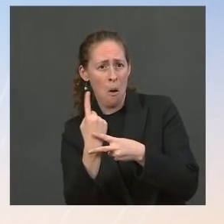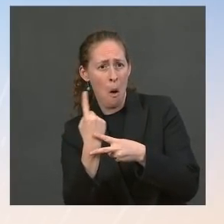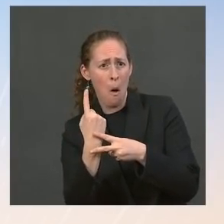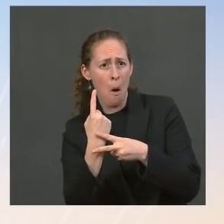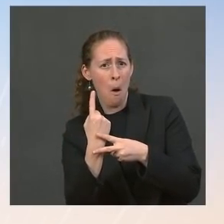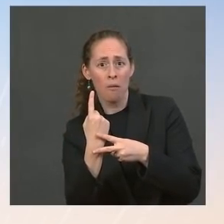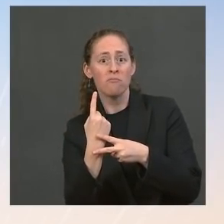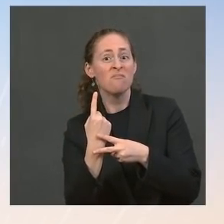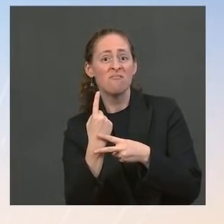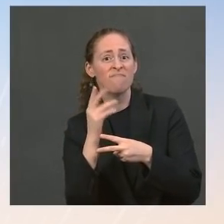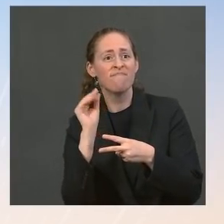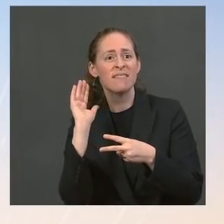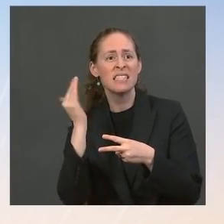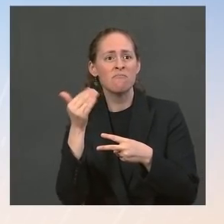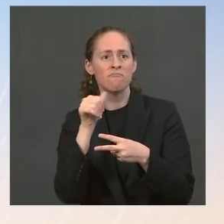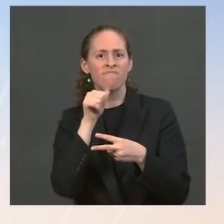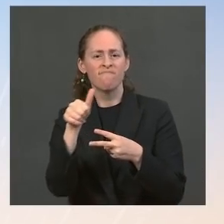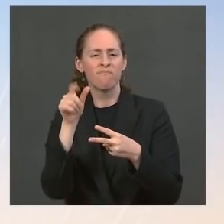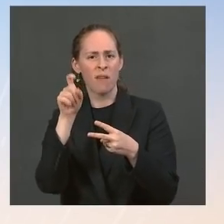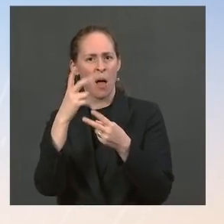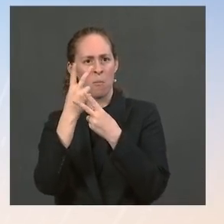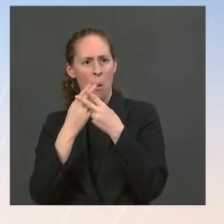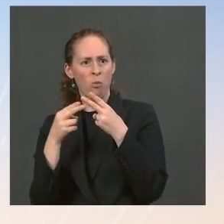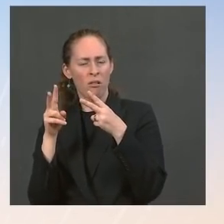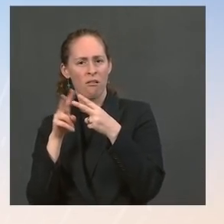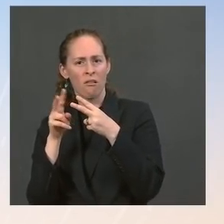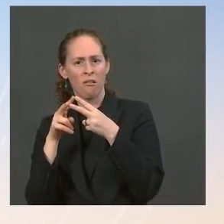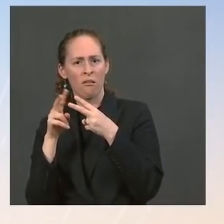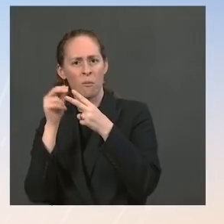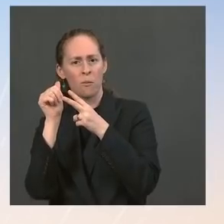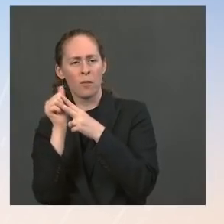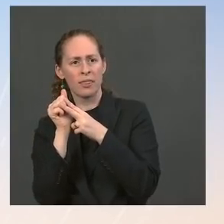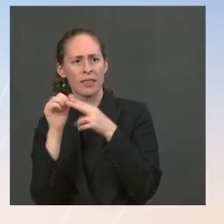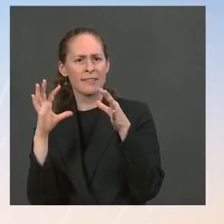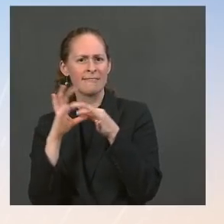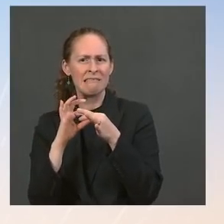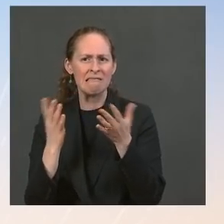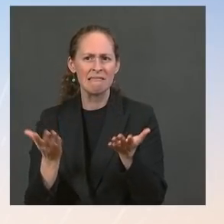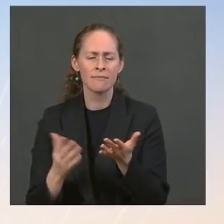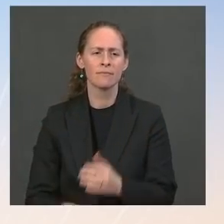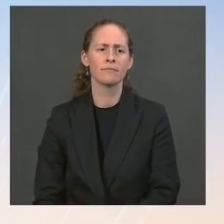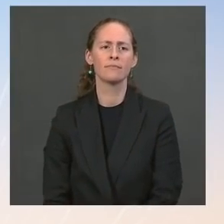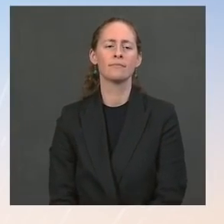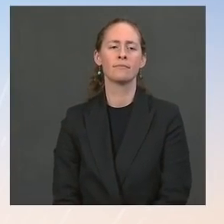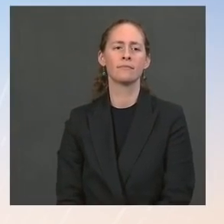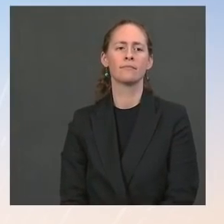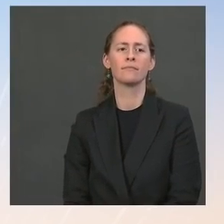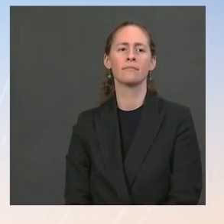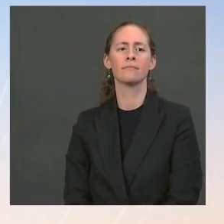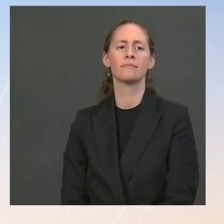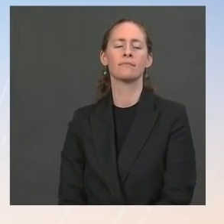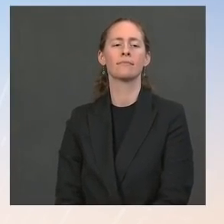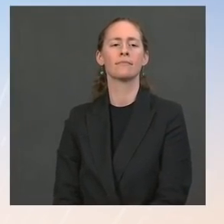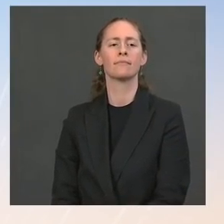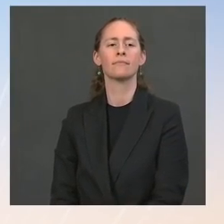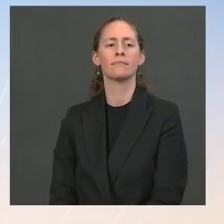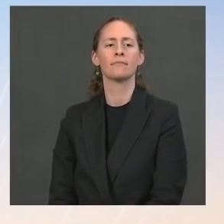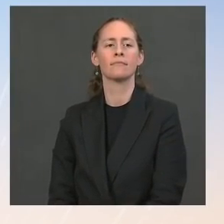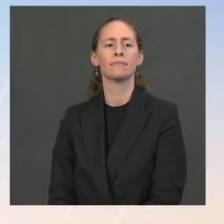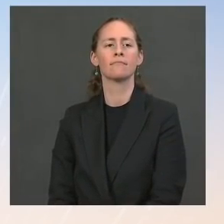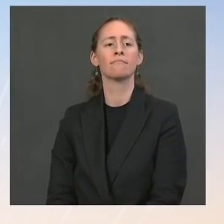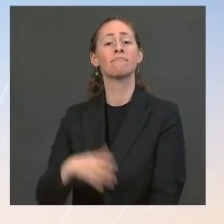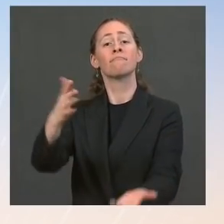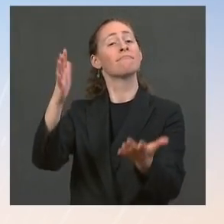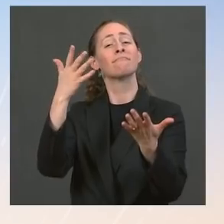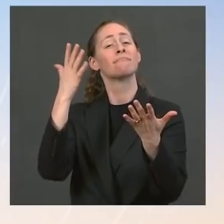linked with the reconciliation because of what's happening in the House? Well, if we're working towards victory here and a win. If